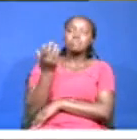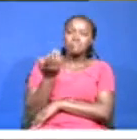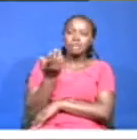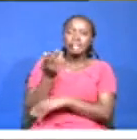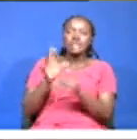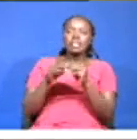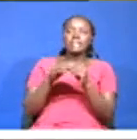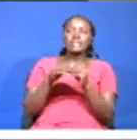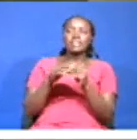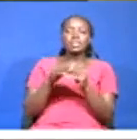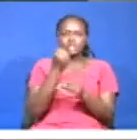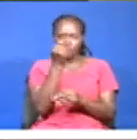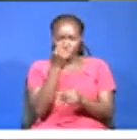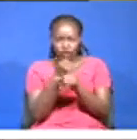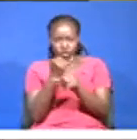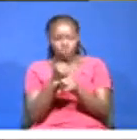just 5 jobs, you'll be his friend.